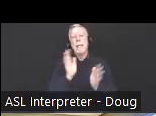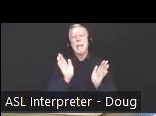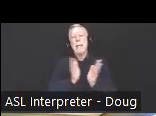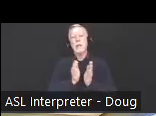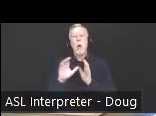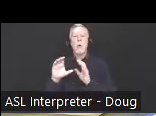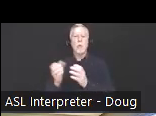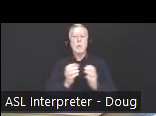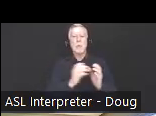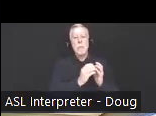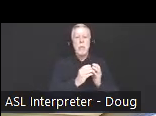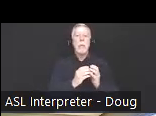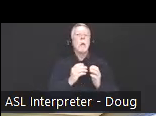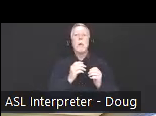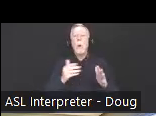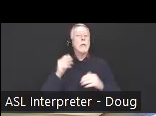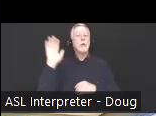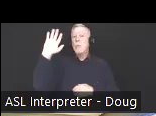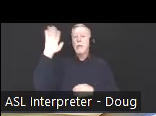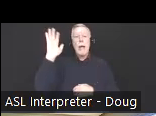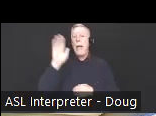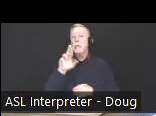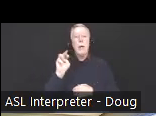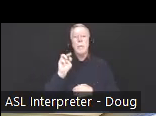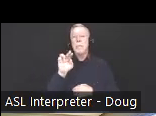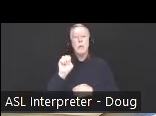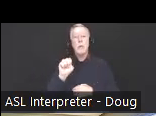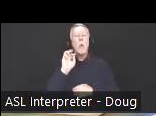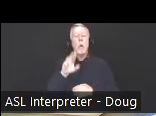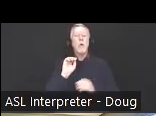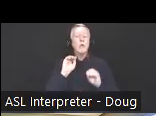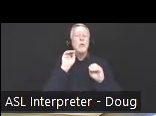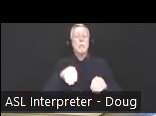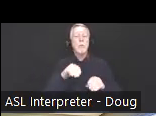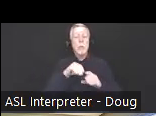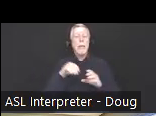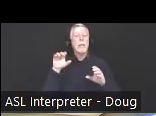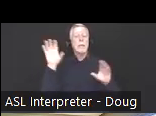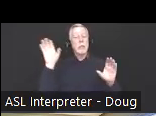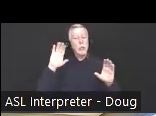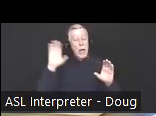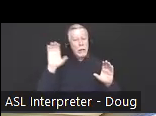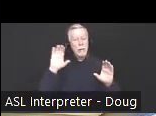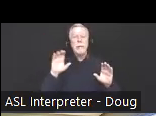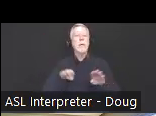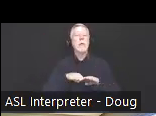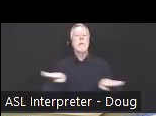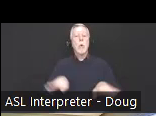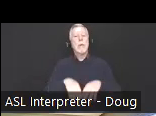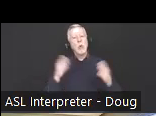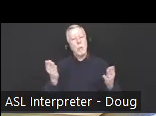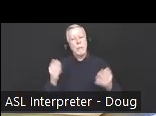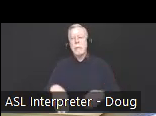You can either raise your hand and get unmuted, or you can put it in chat. Floor is open. Questions,